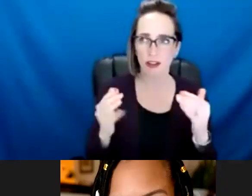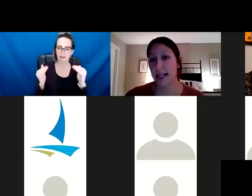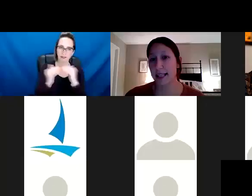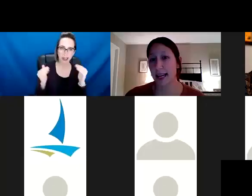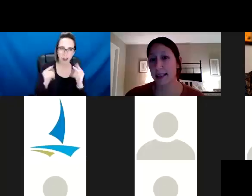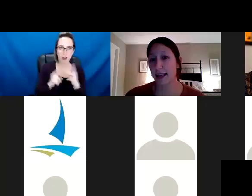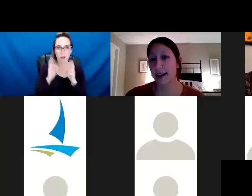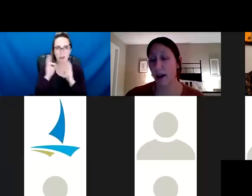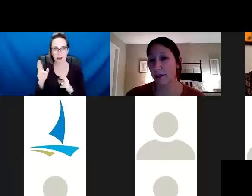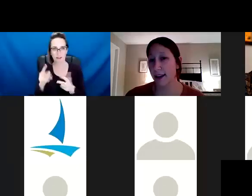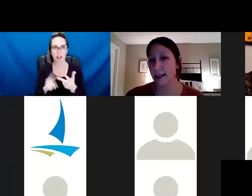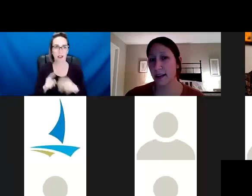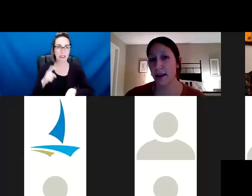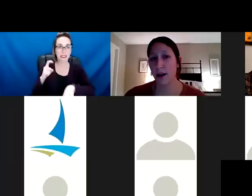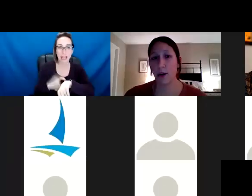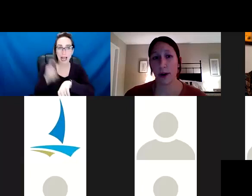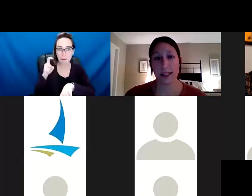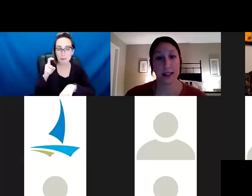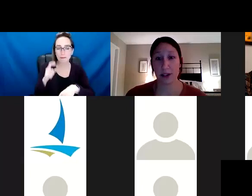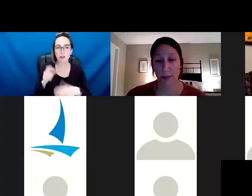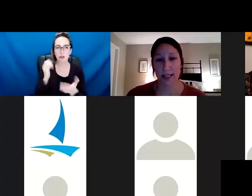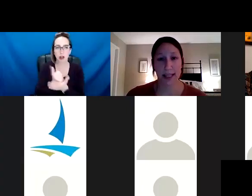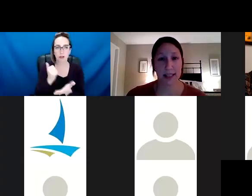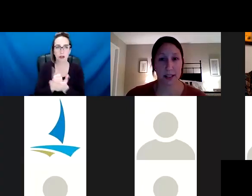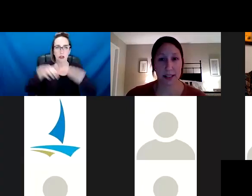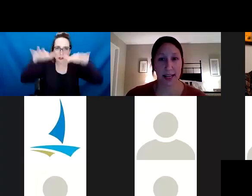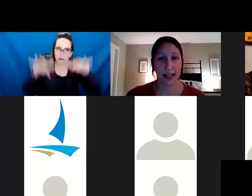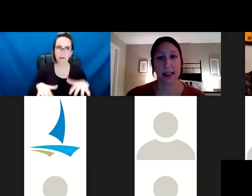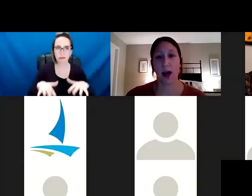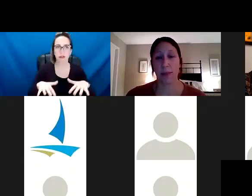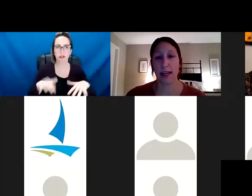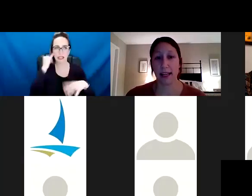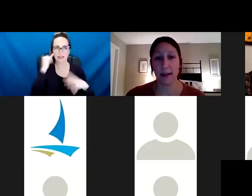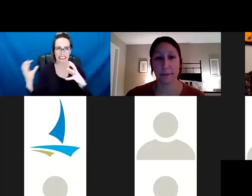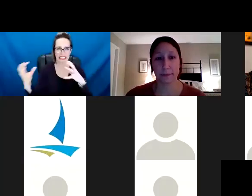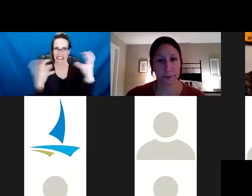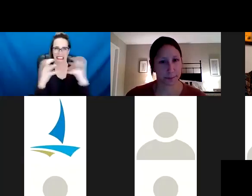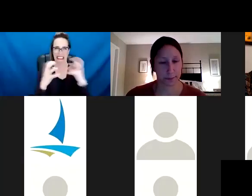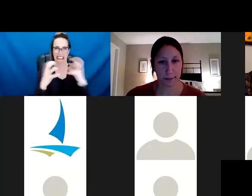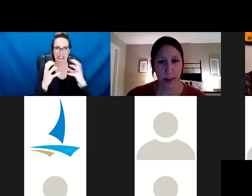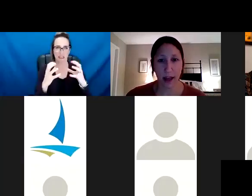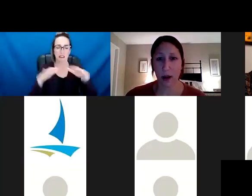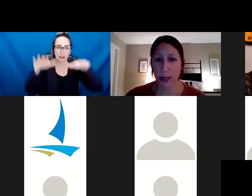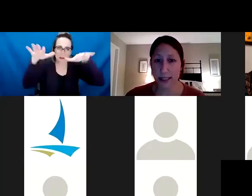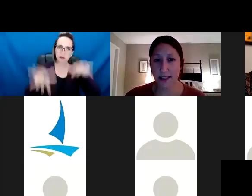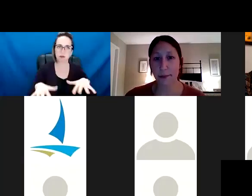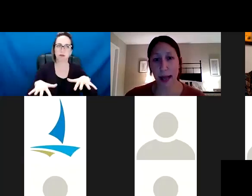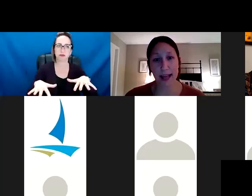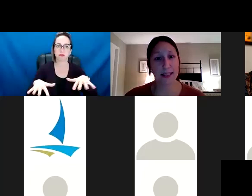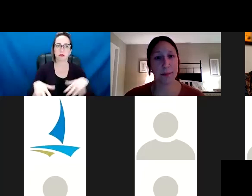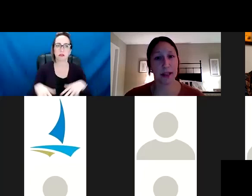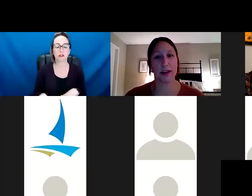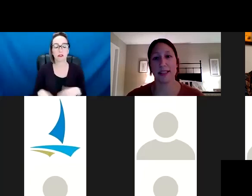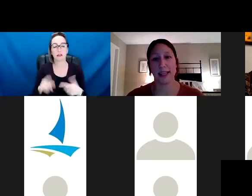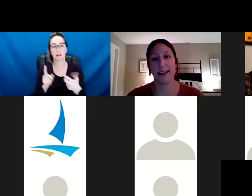services that deescalate conflict. Residents should be taken seriously and get the help they need. Racism